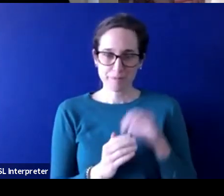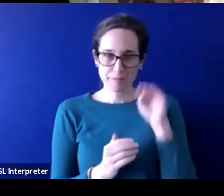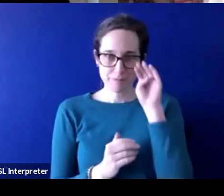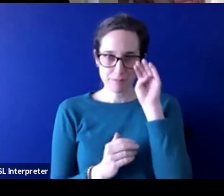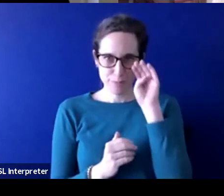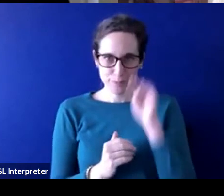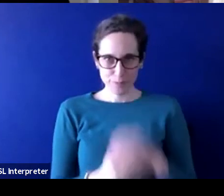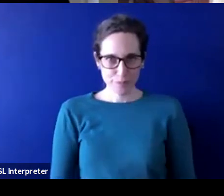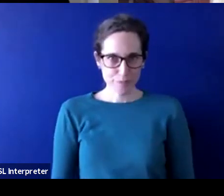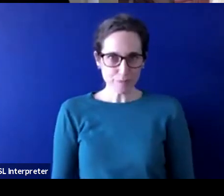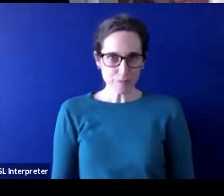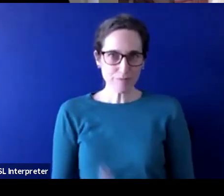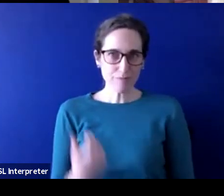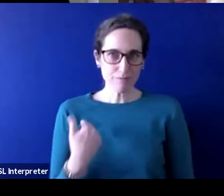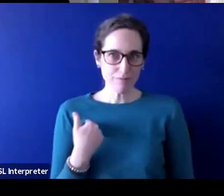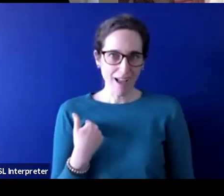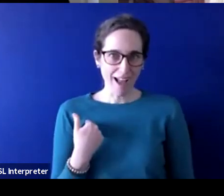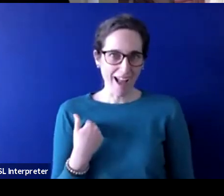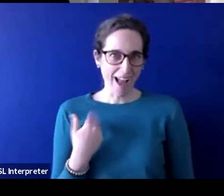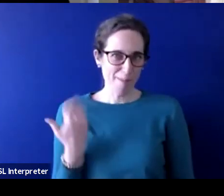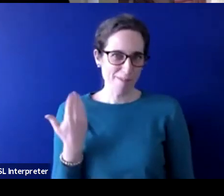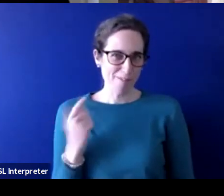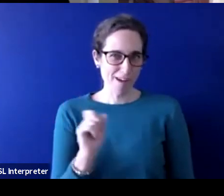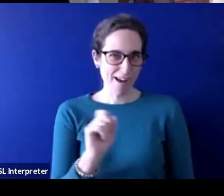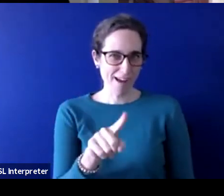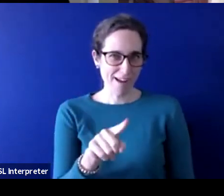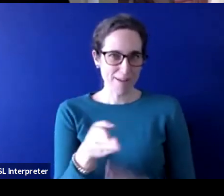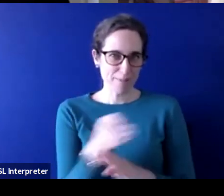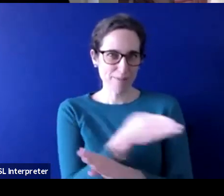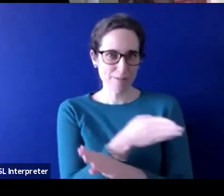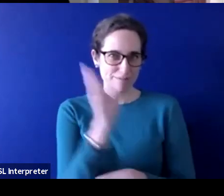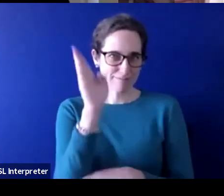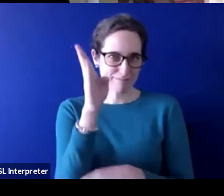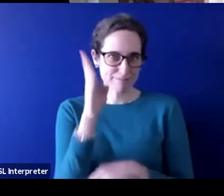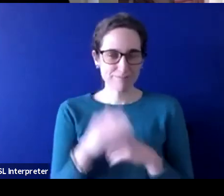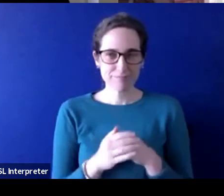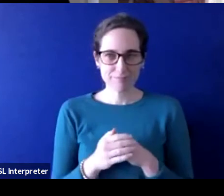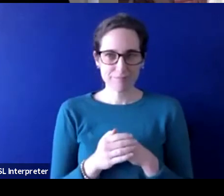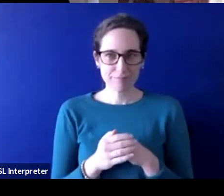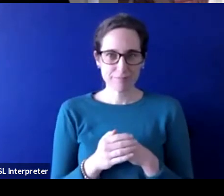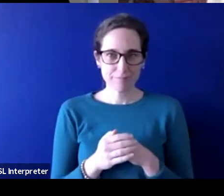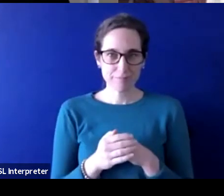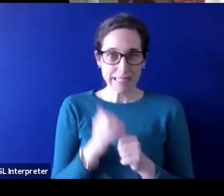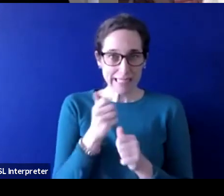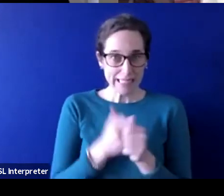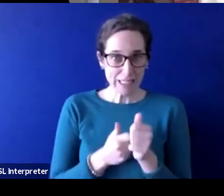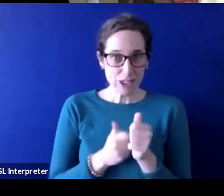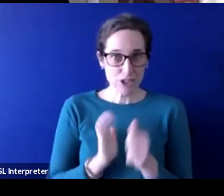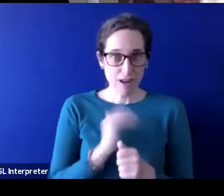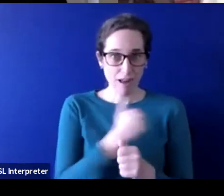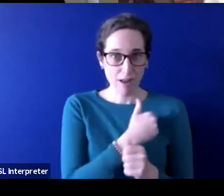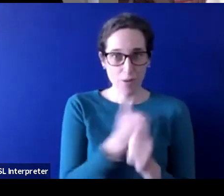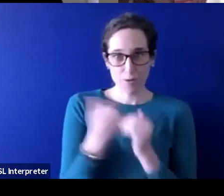that I had asked you in advance, and that is, you know, is there something that each of us can do? Because, you know, these